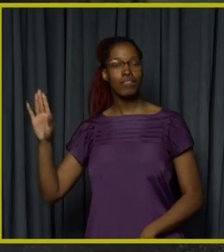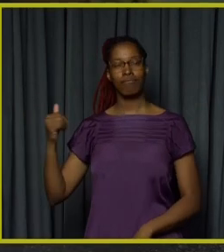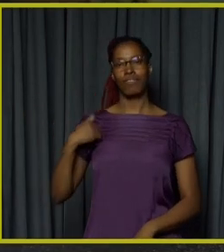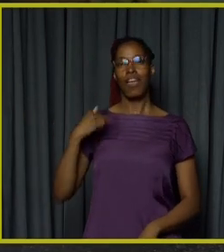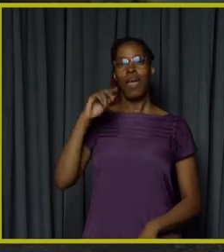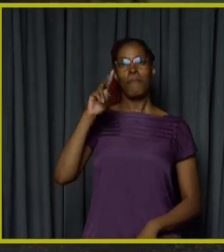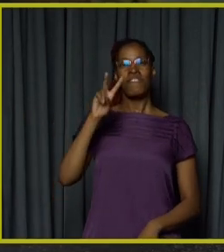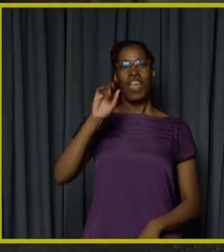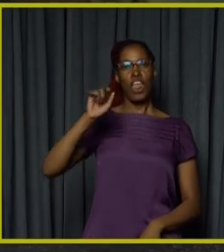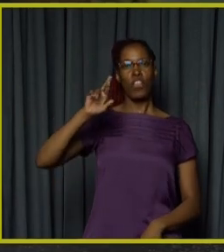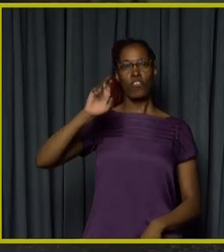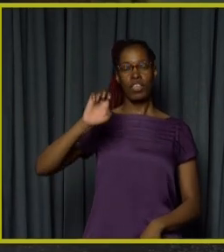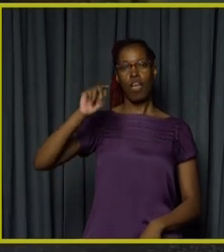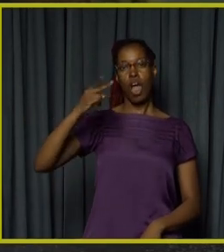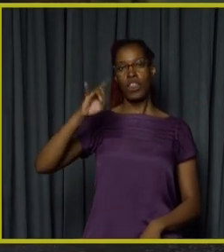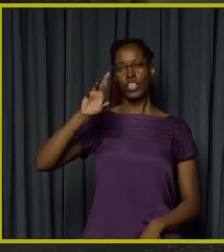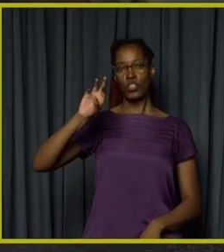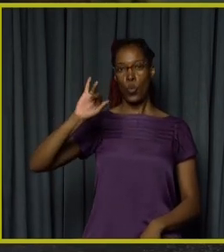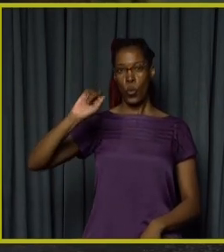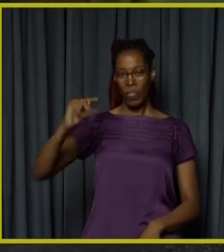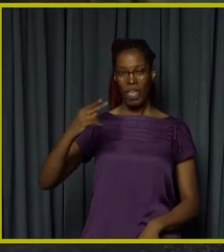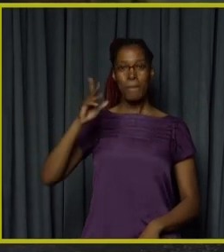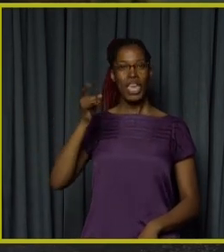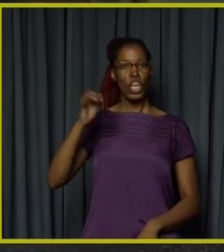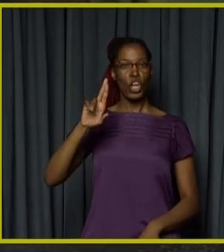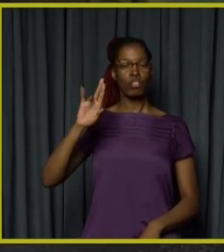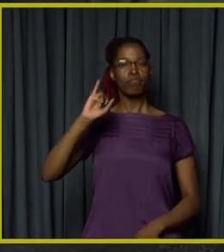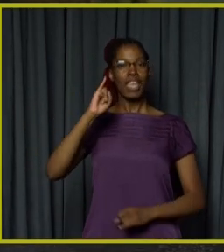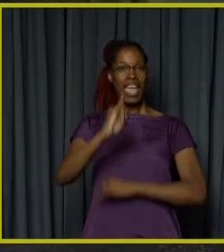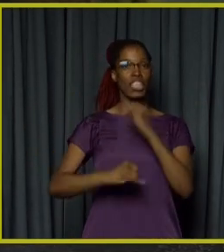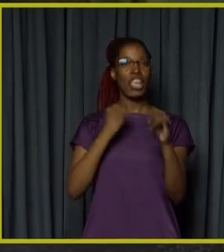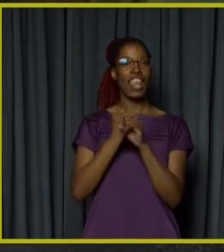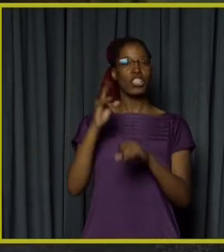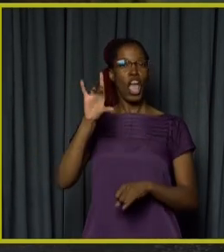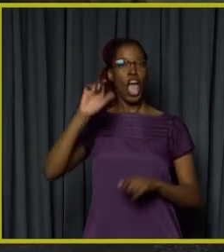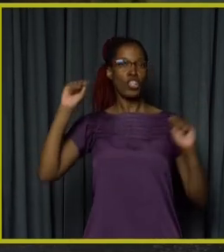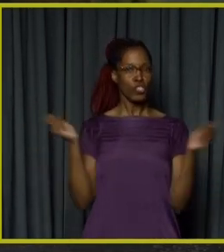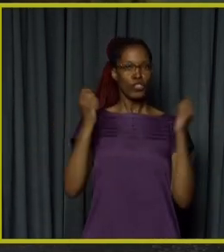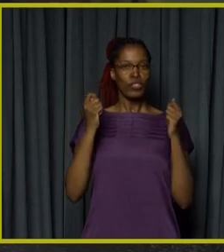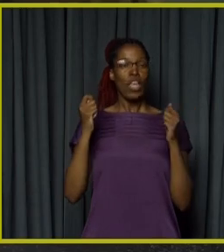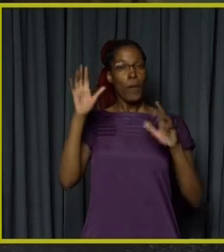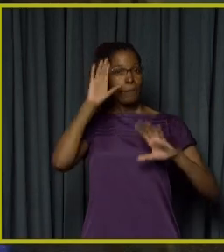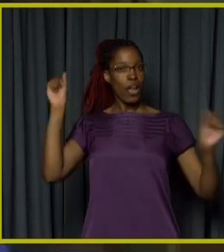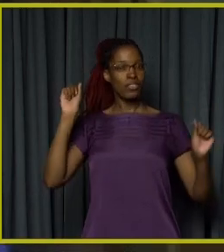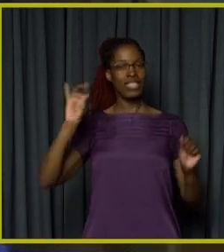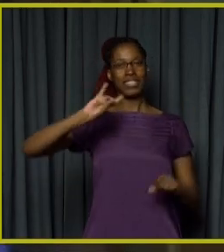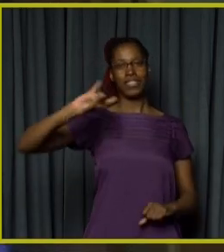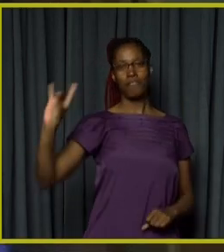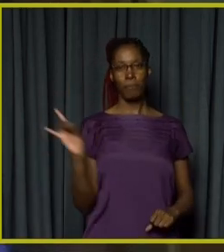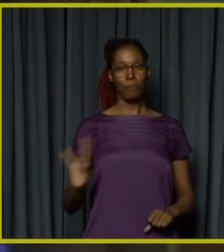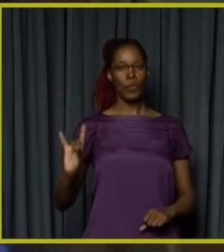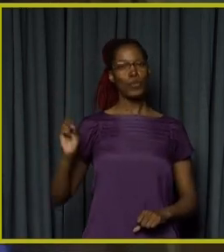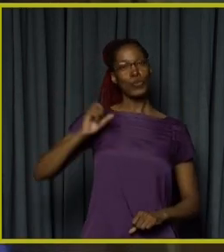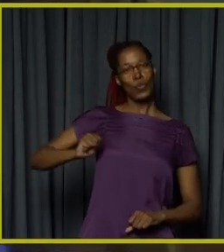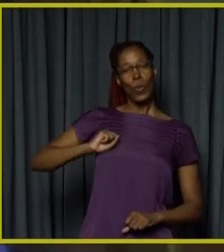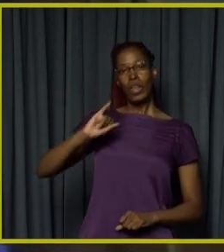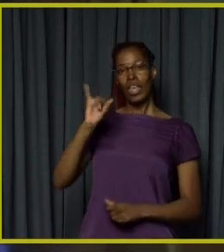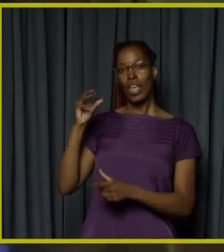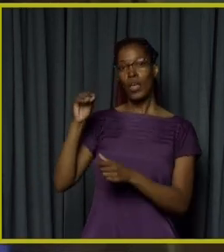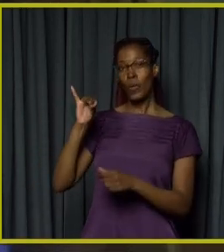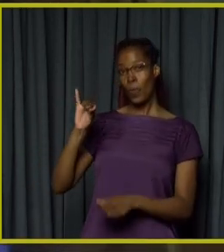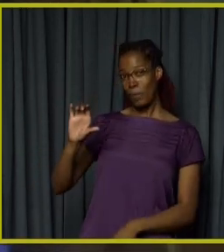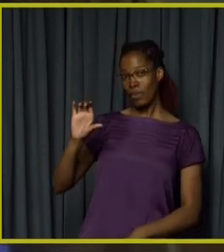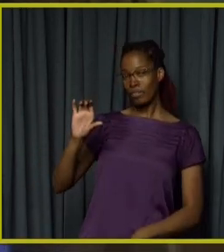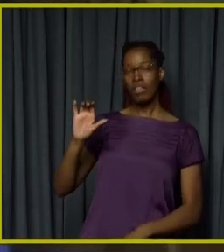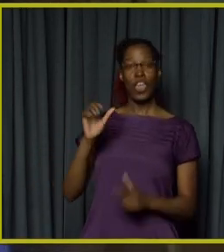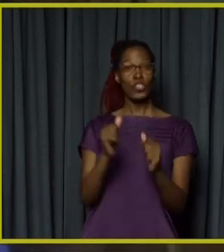am Valerie Hollingsworth Baker, and I am the International Centennial President of Zeta Phi Beta Sorority, Incorporated.